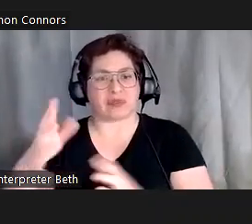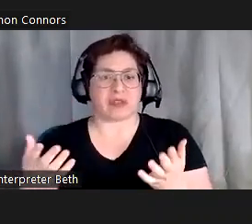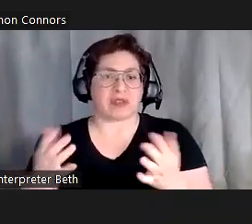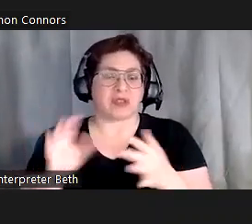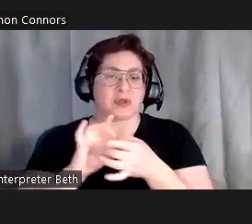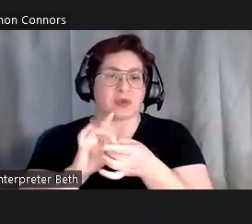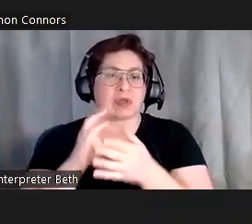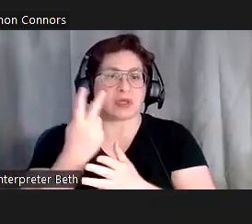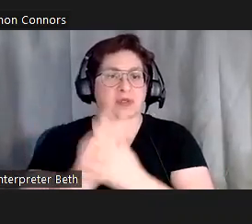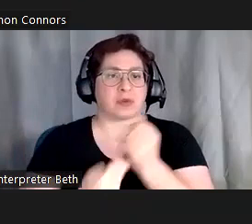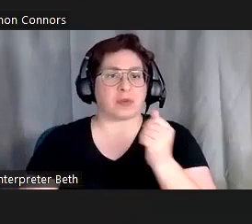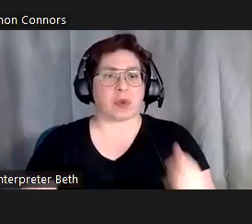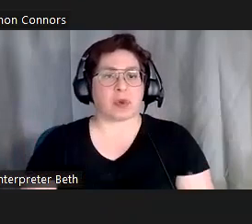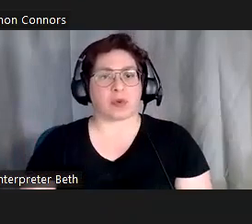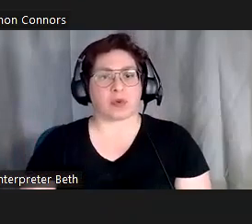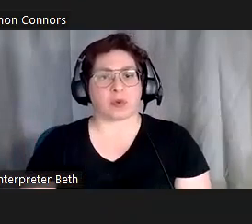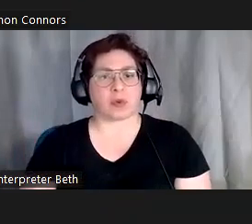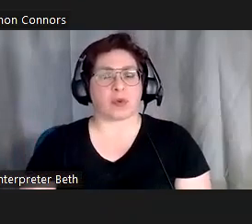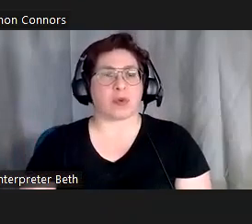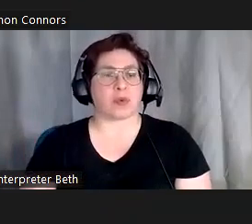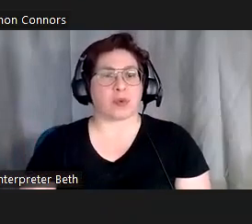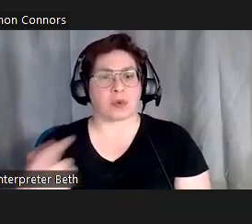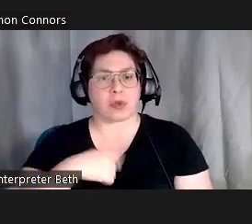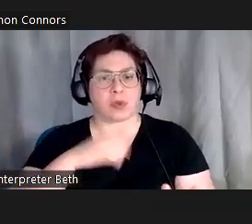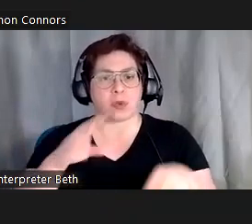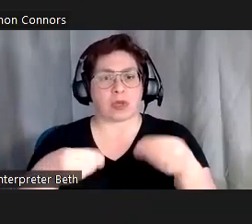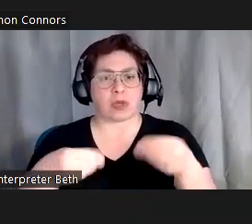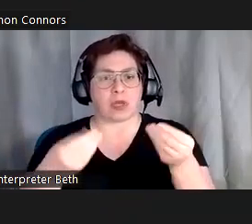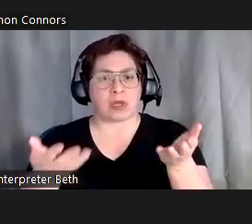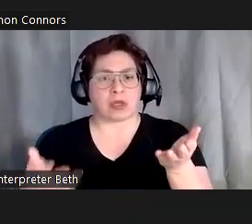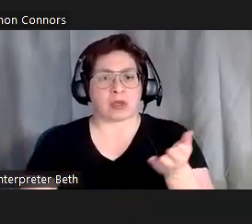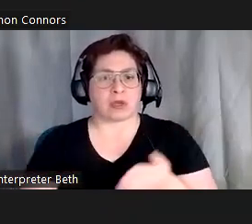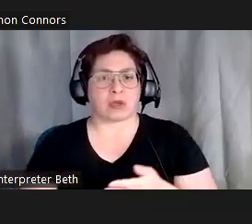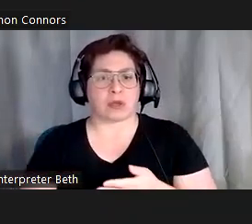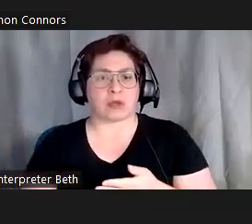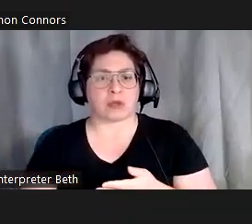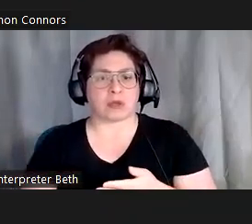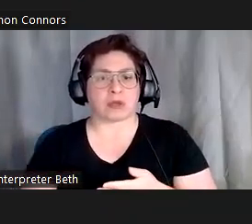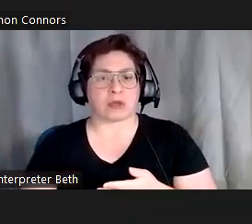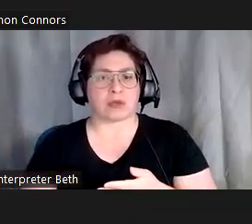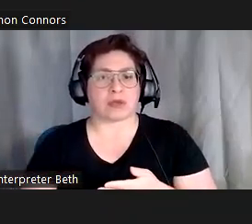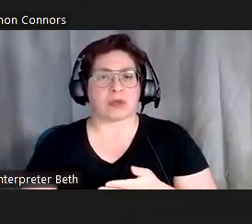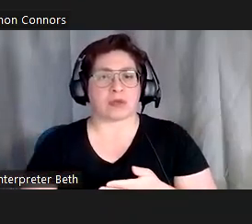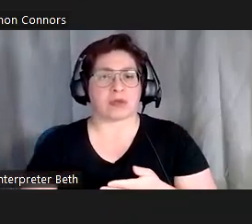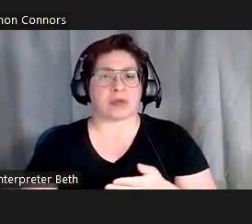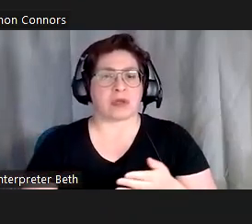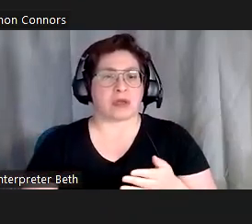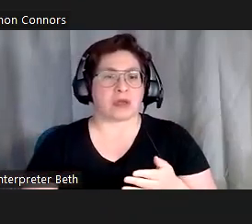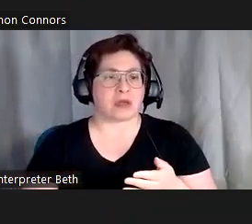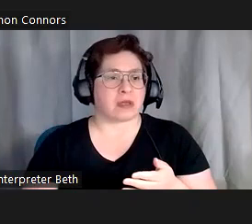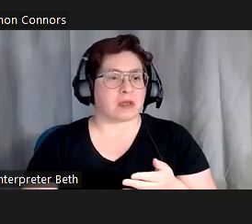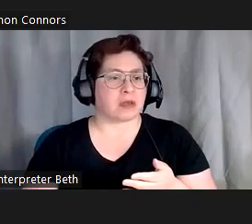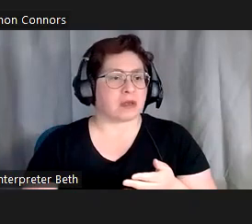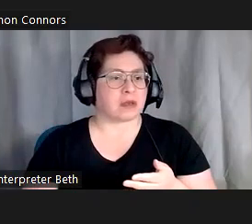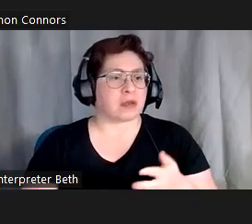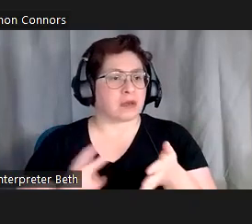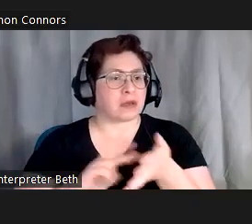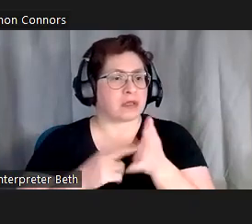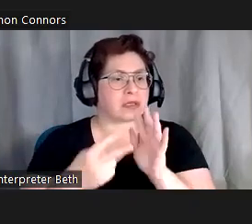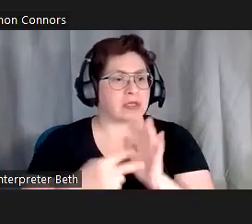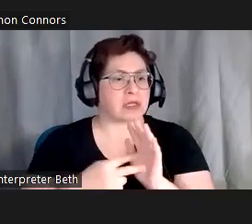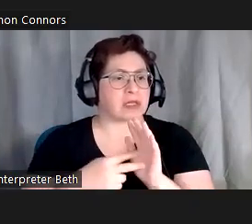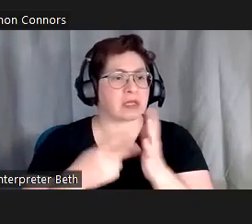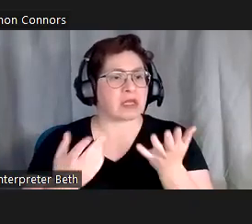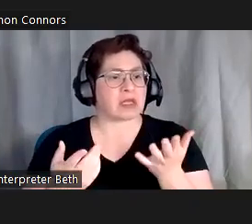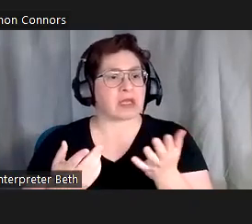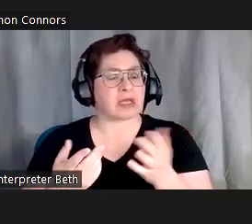both. We provide you with a definition or an overview of its relevance to adaptive capacity. The